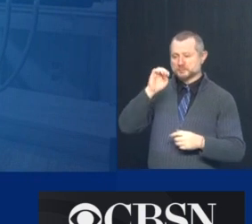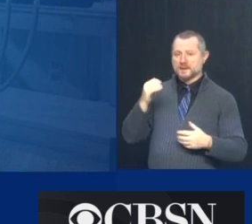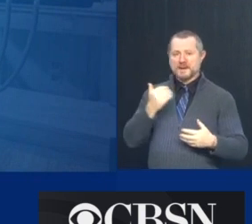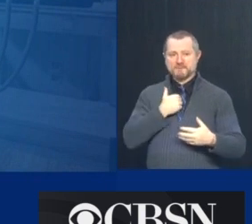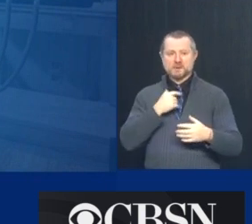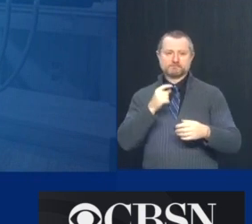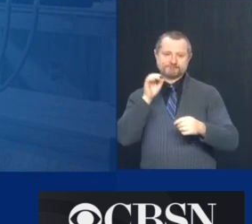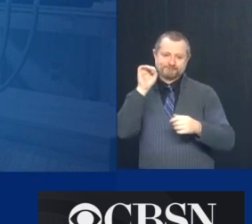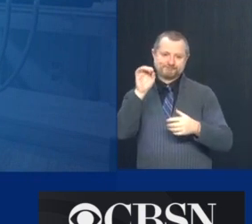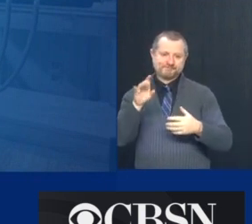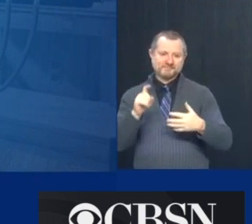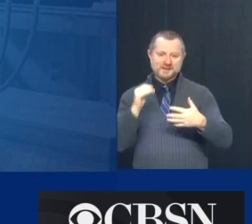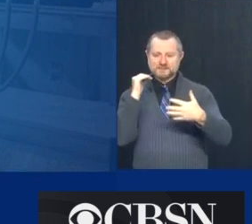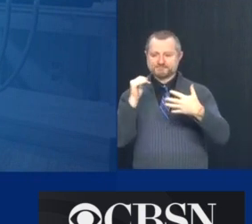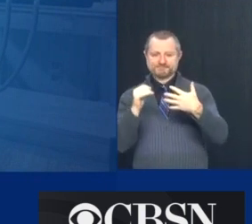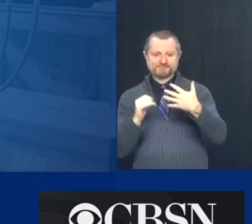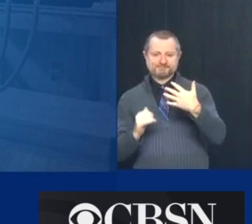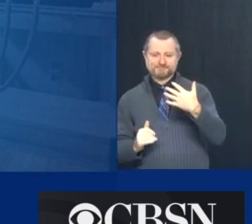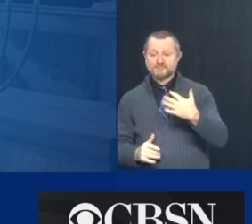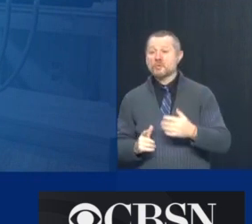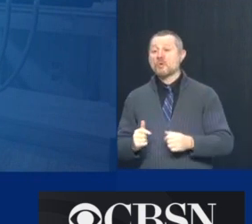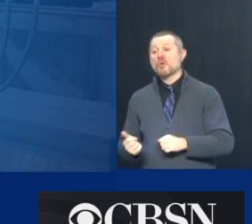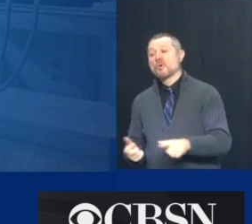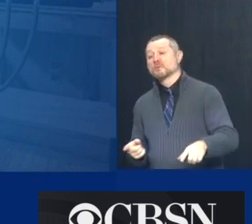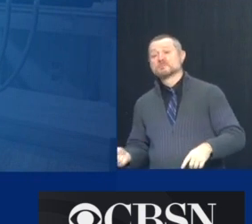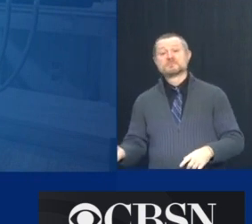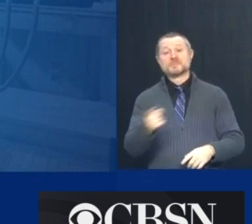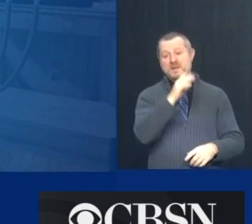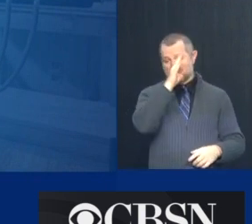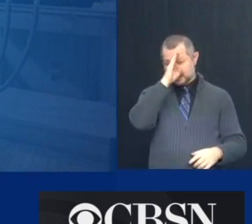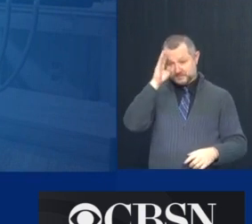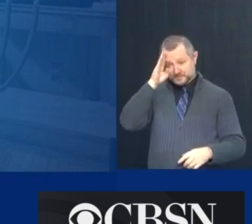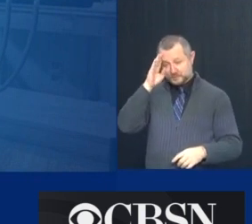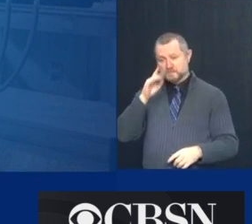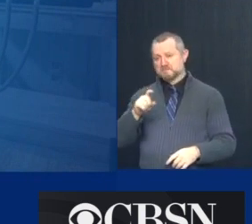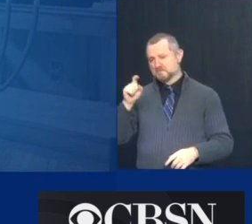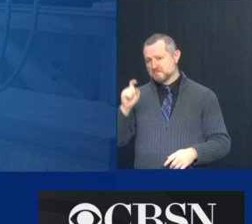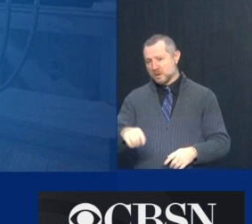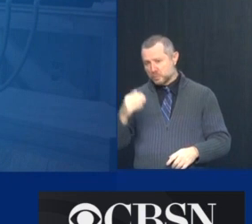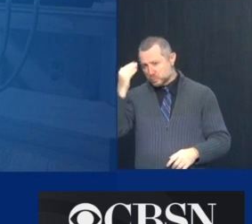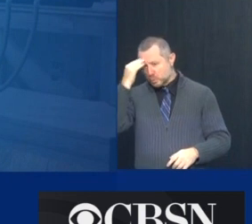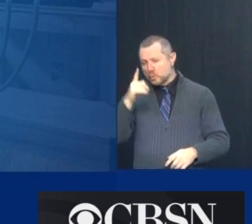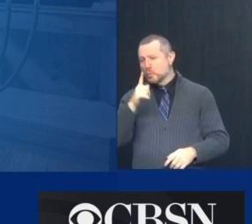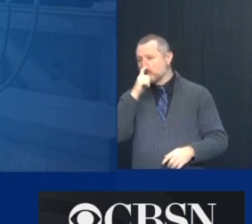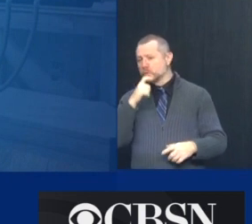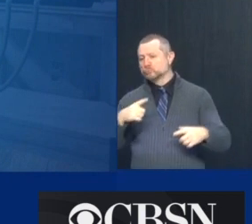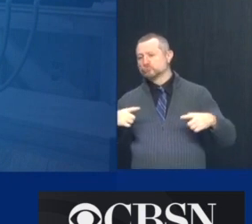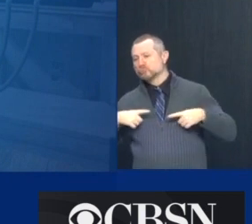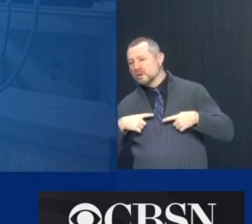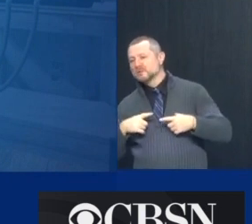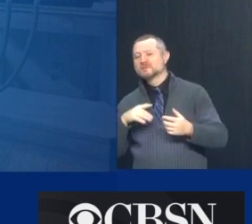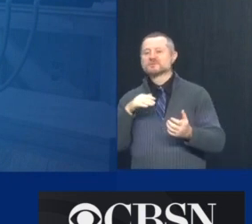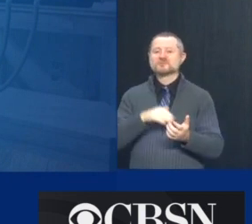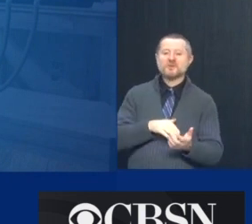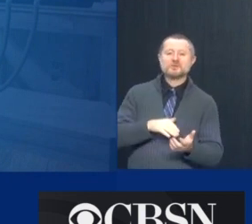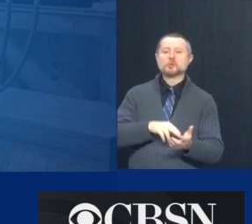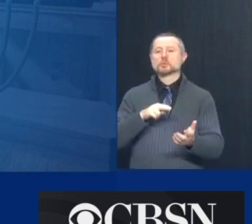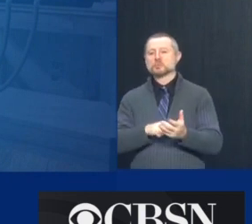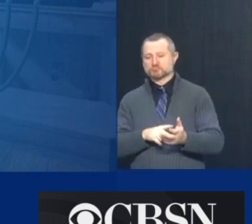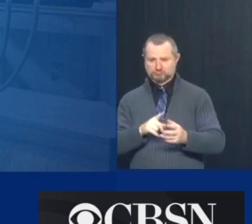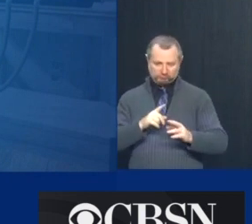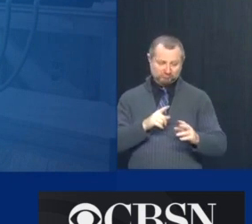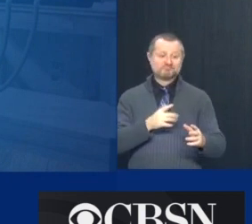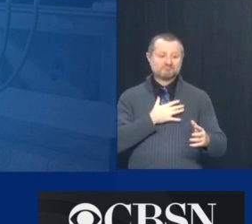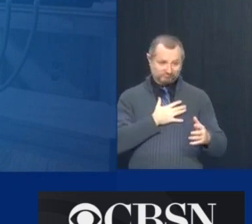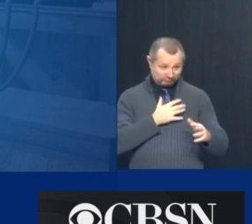every hospital has to identify retired nurses and doctors now. We're already experiencing staff